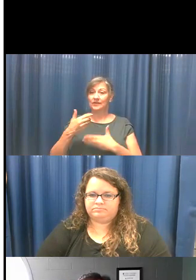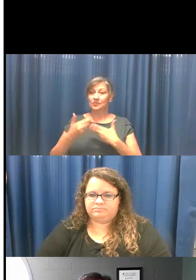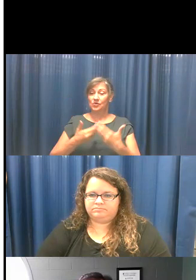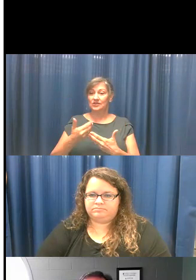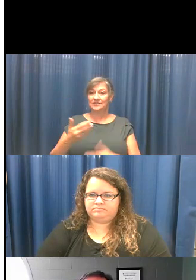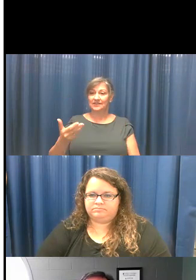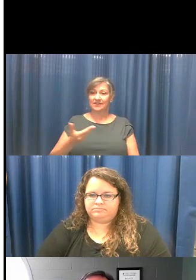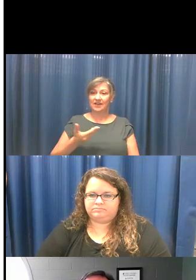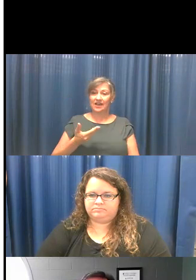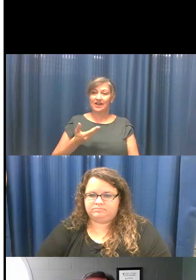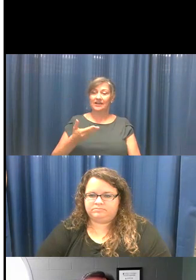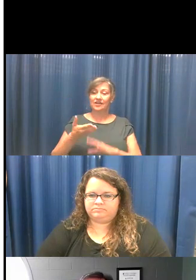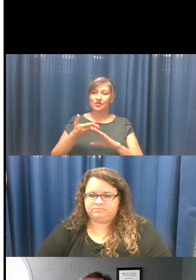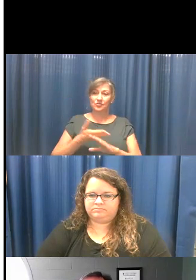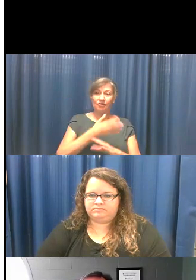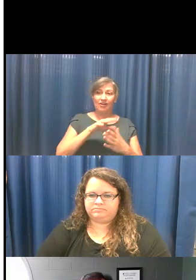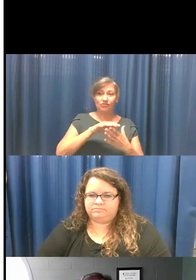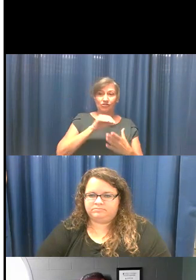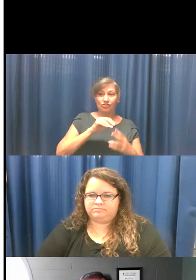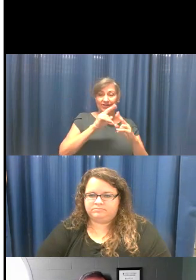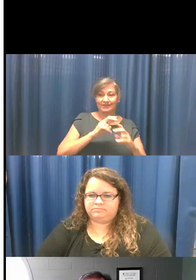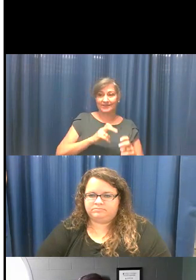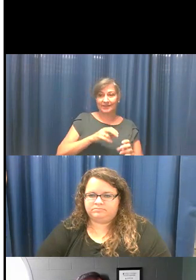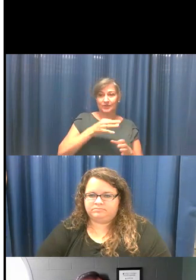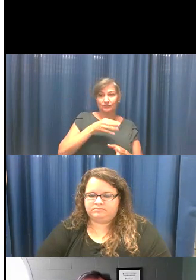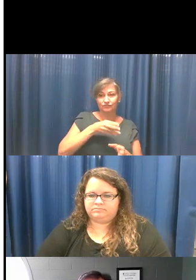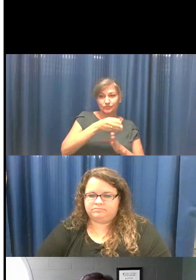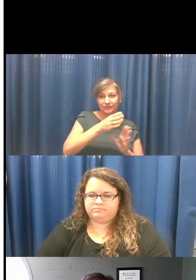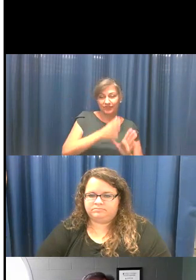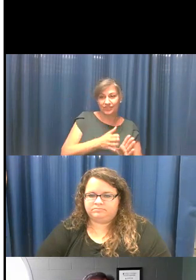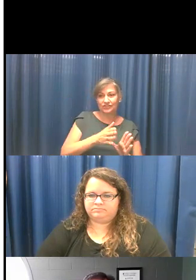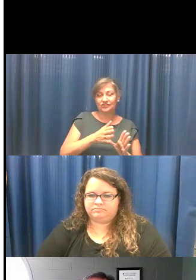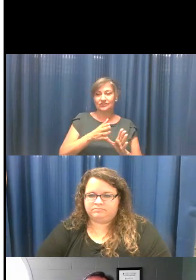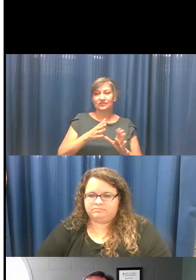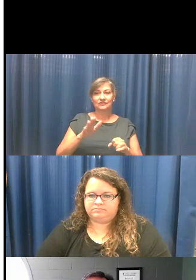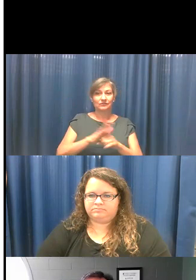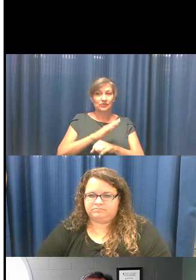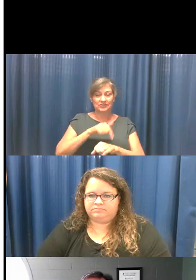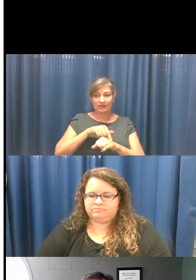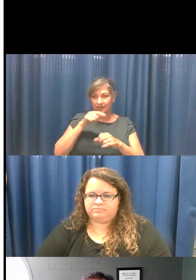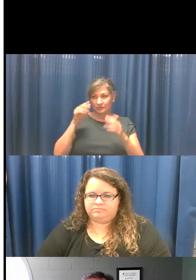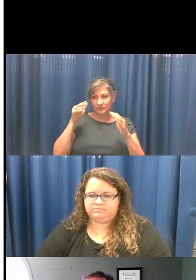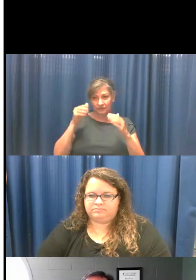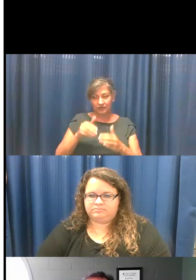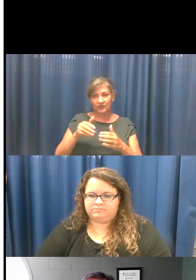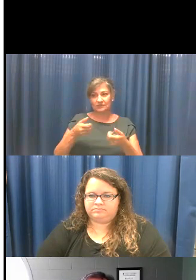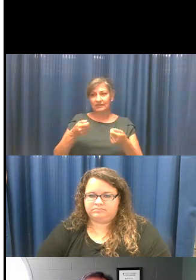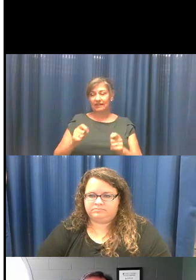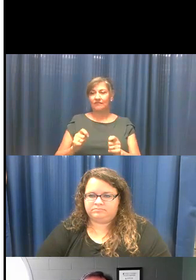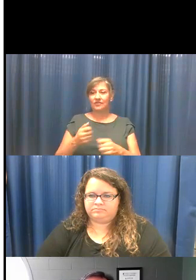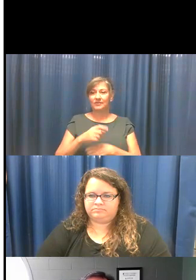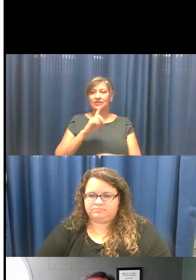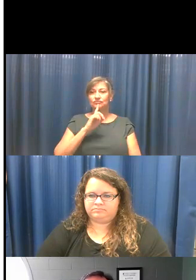a prior learning assessment professional to really devote full time to the effort of making sure that